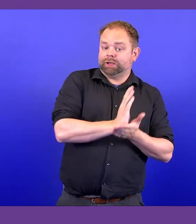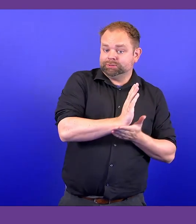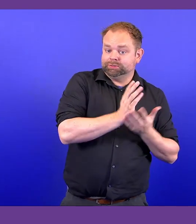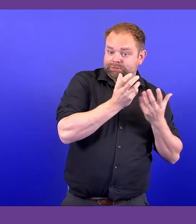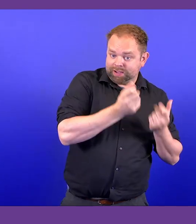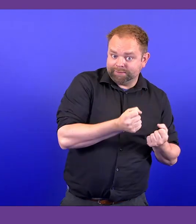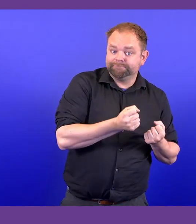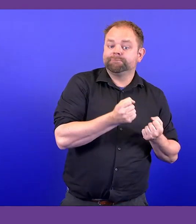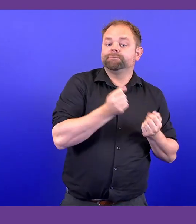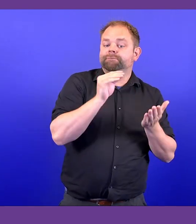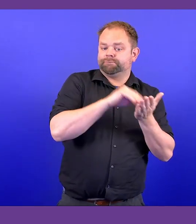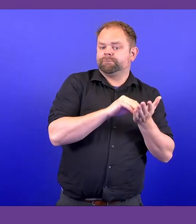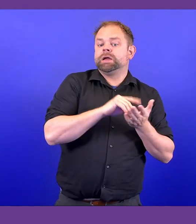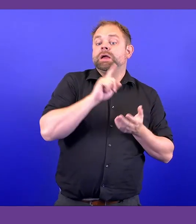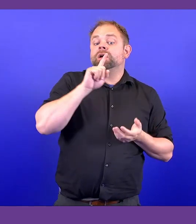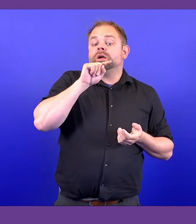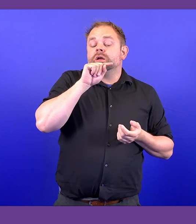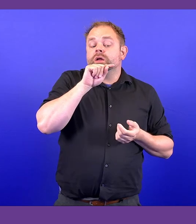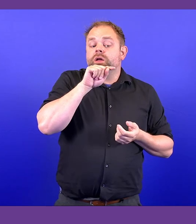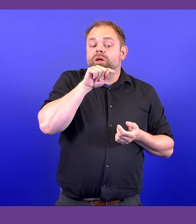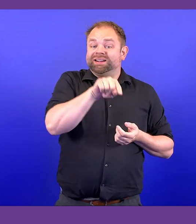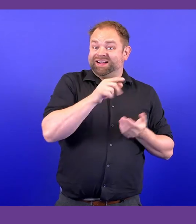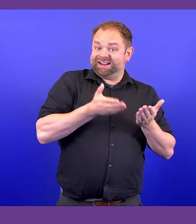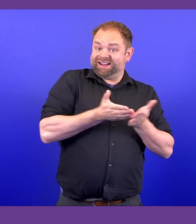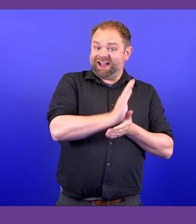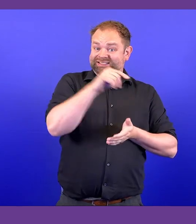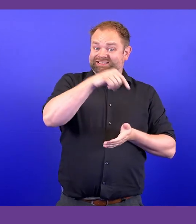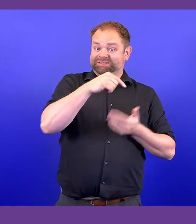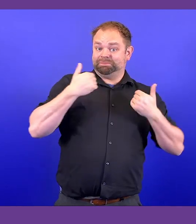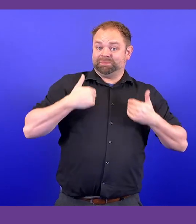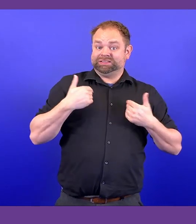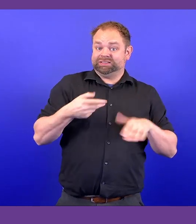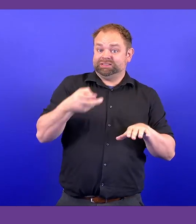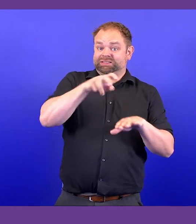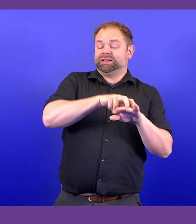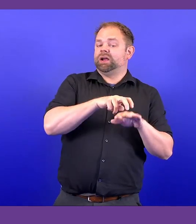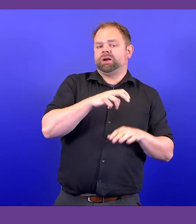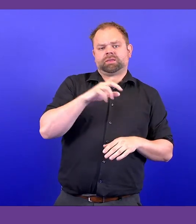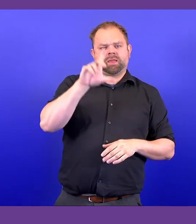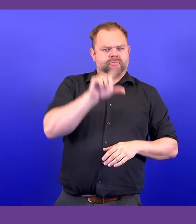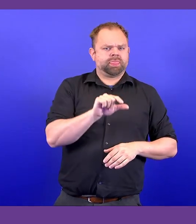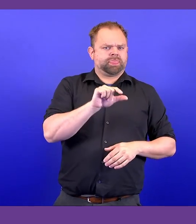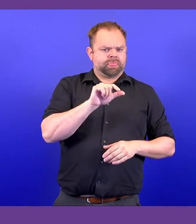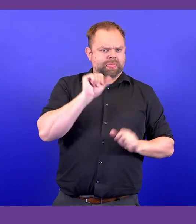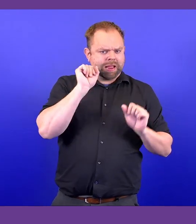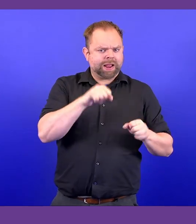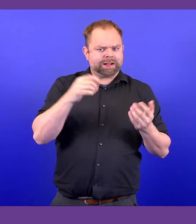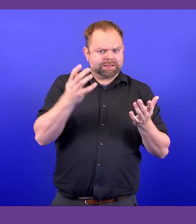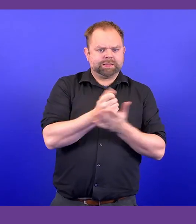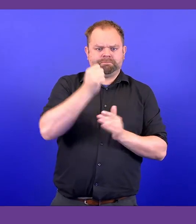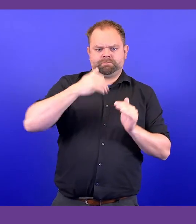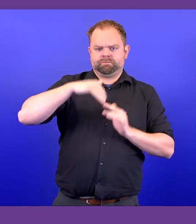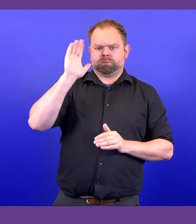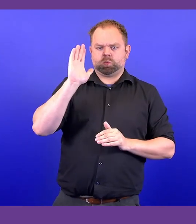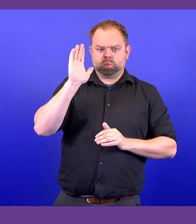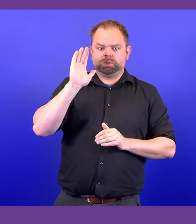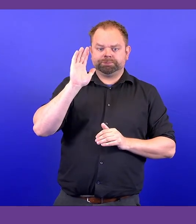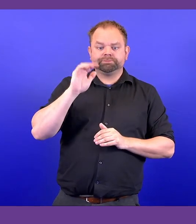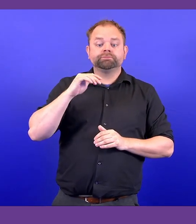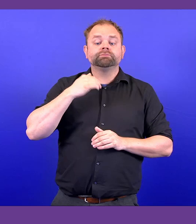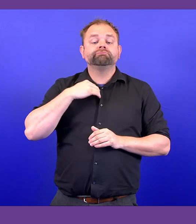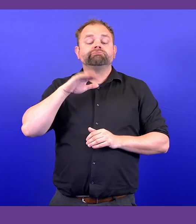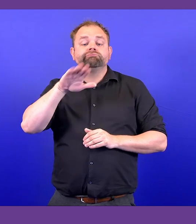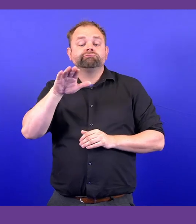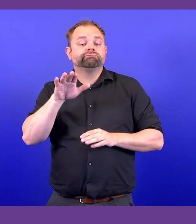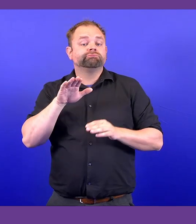or air travel. Just the physical accessibility of the plane, for example, is not covered anywhere, and we